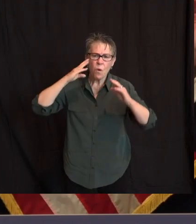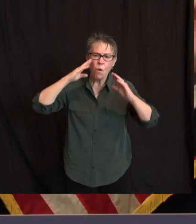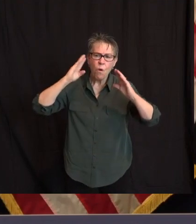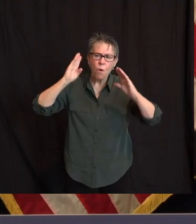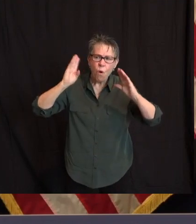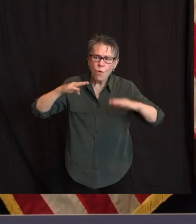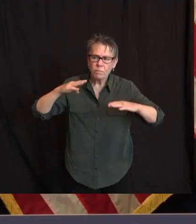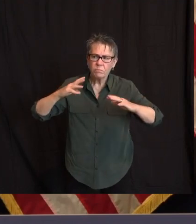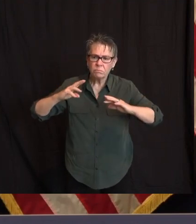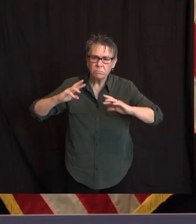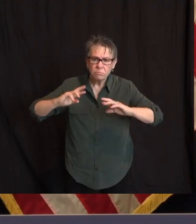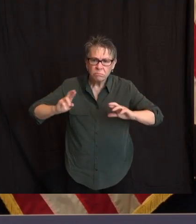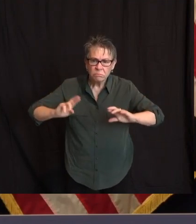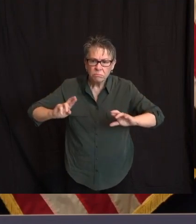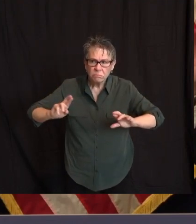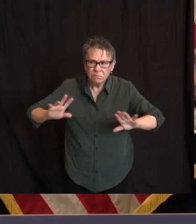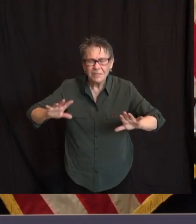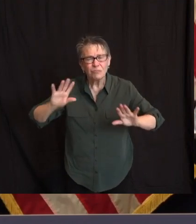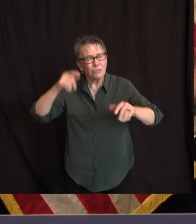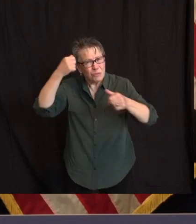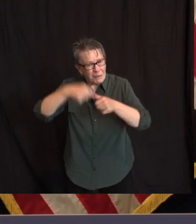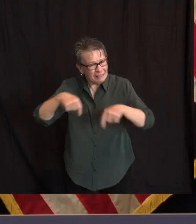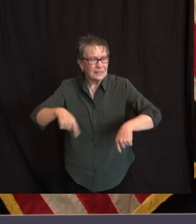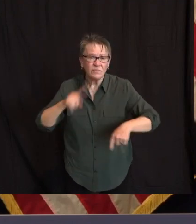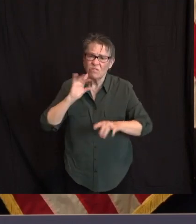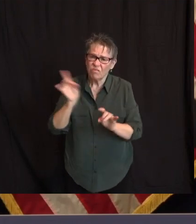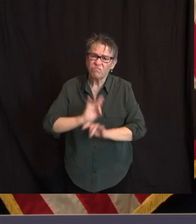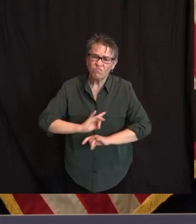we've begun to get back on our feet, and we can, with